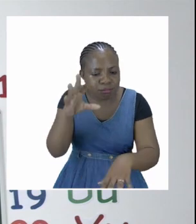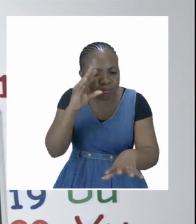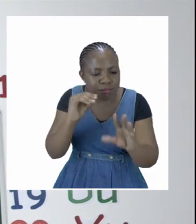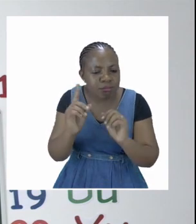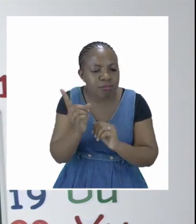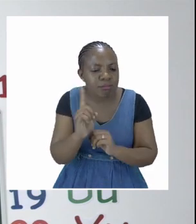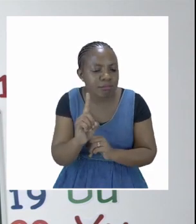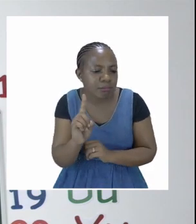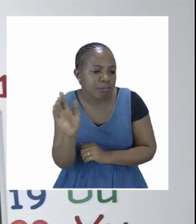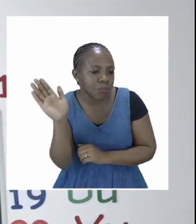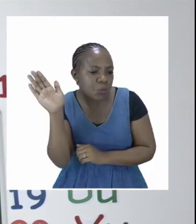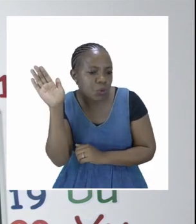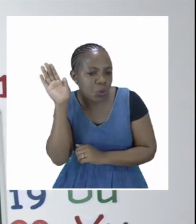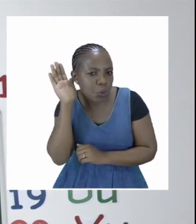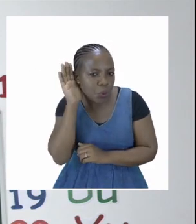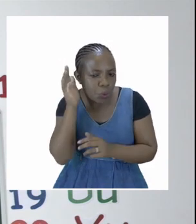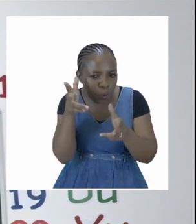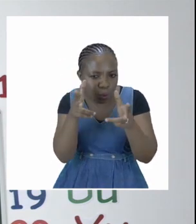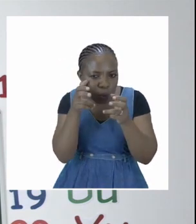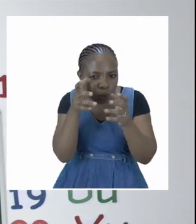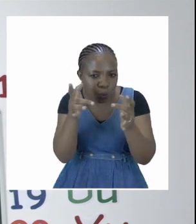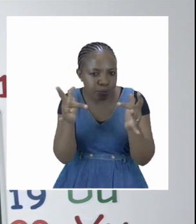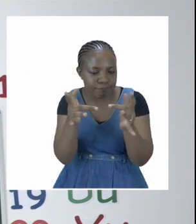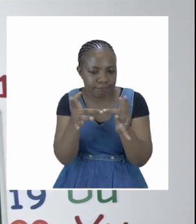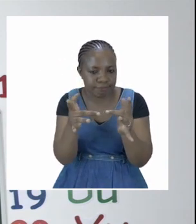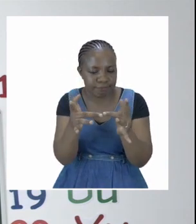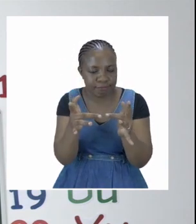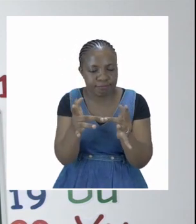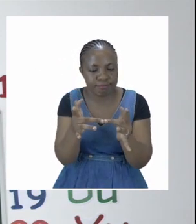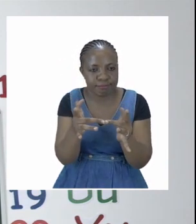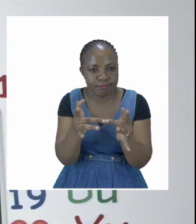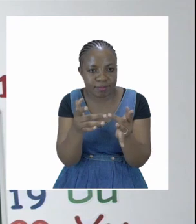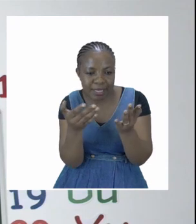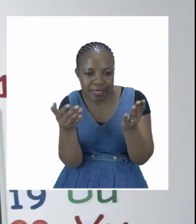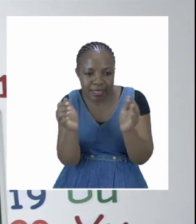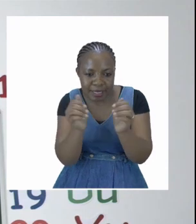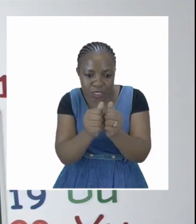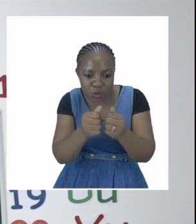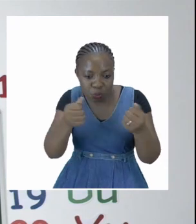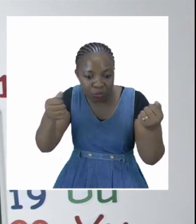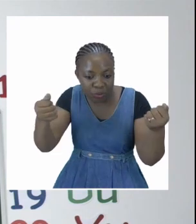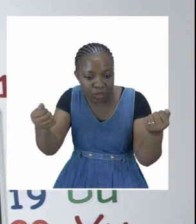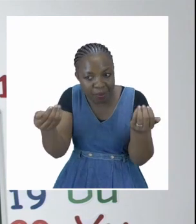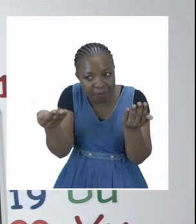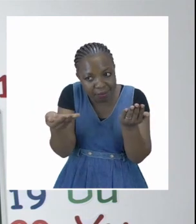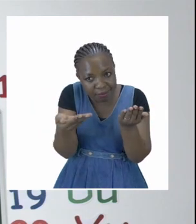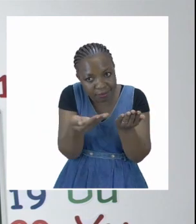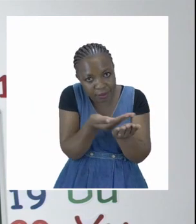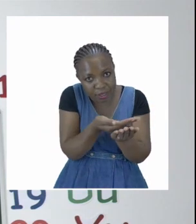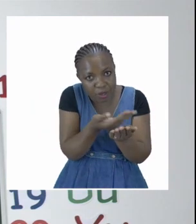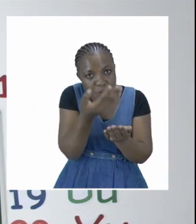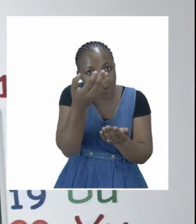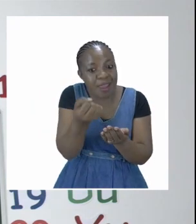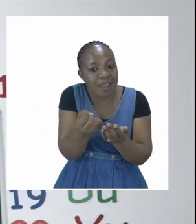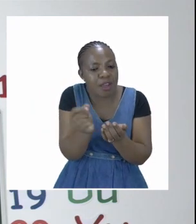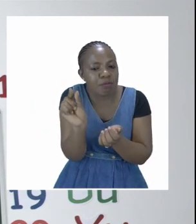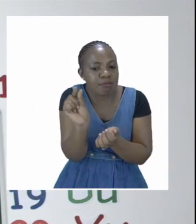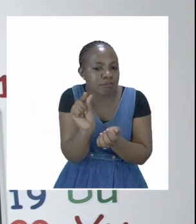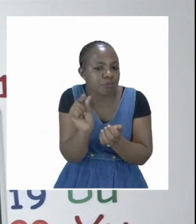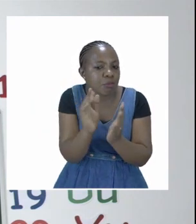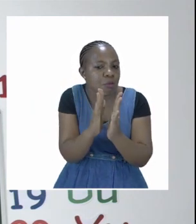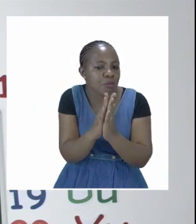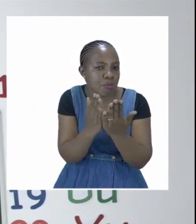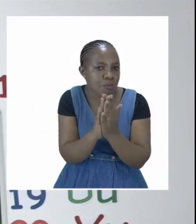or watching online. Inside the newspapers, there is an insert of the lesson